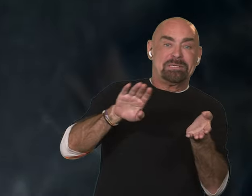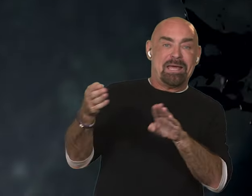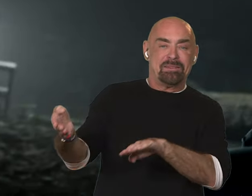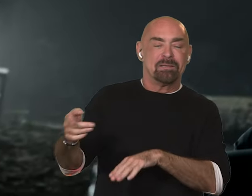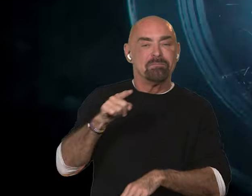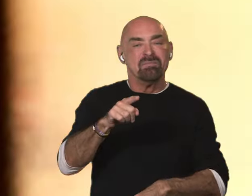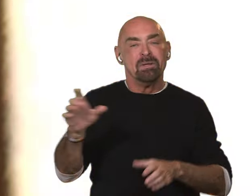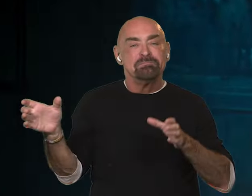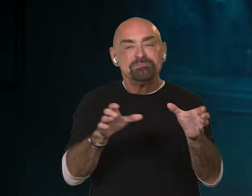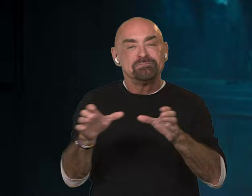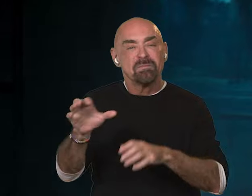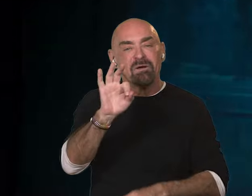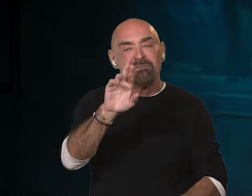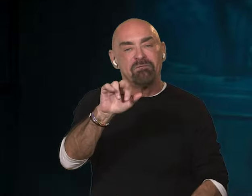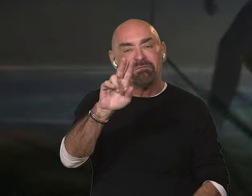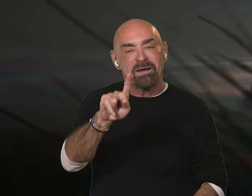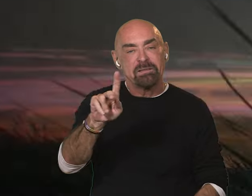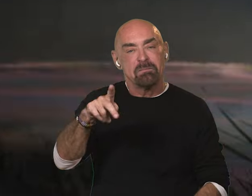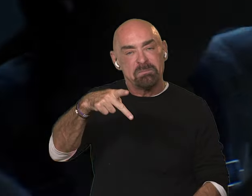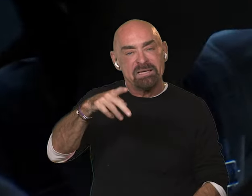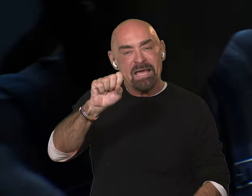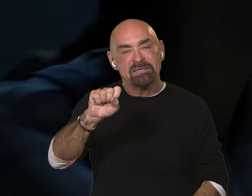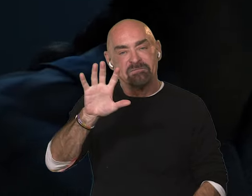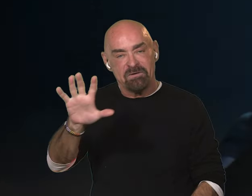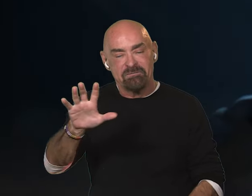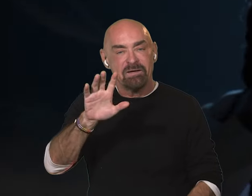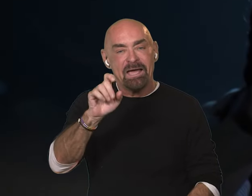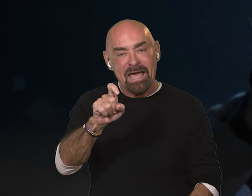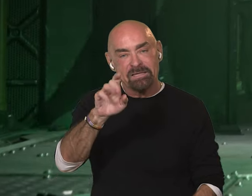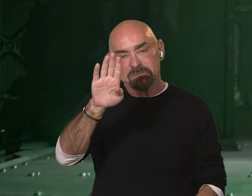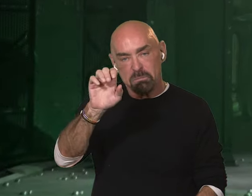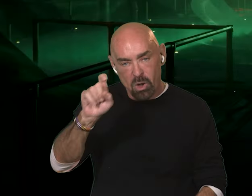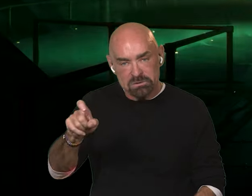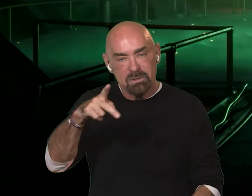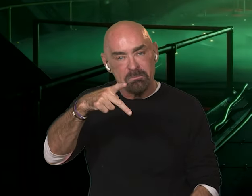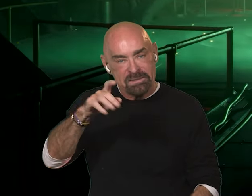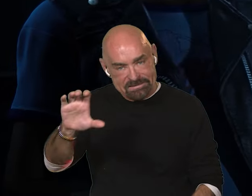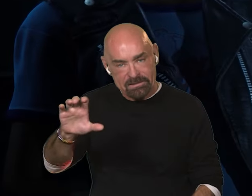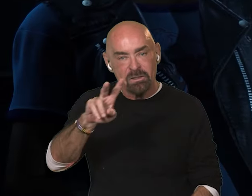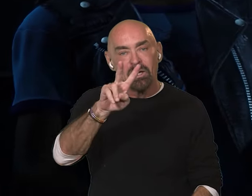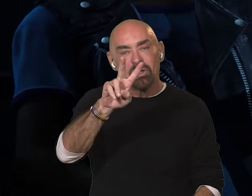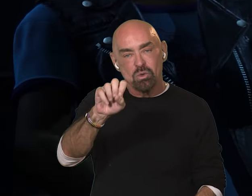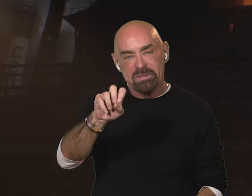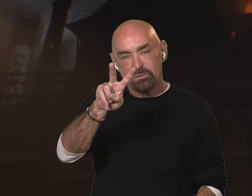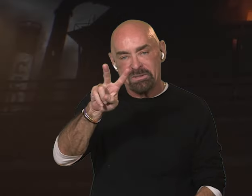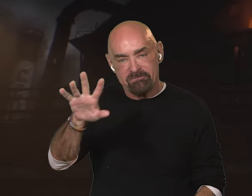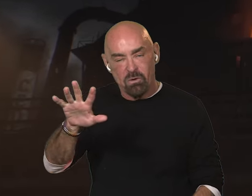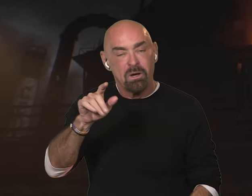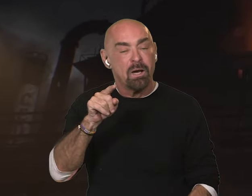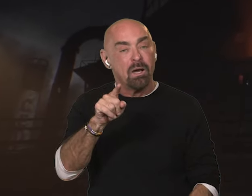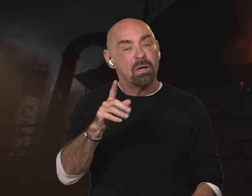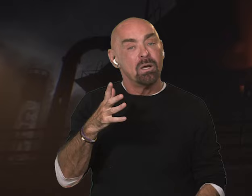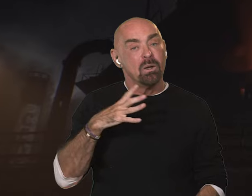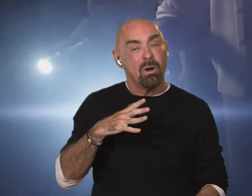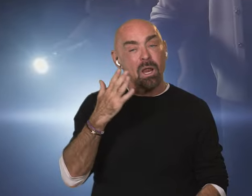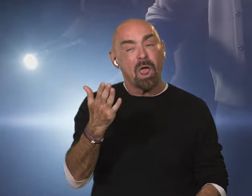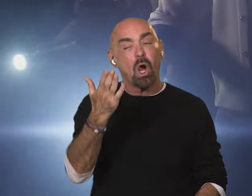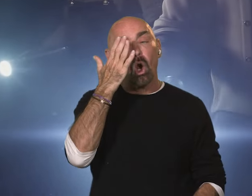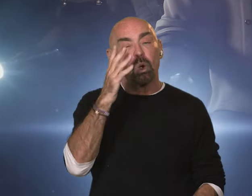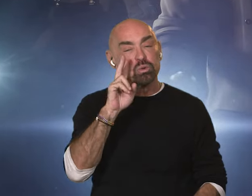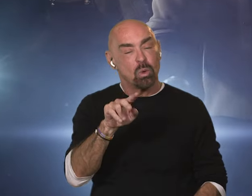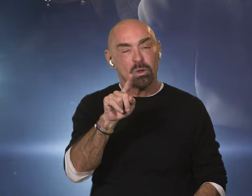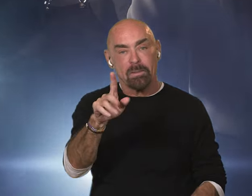way. The casting of Frank Stone is coming to PS5, Xbox Series S and X, and PC in 2024. And to give you a